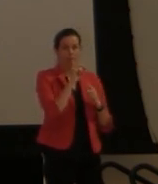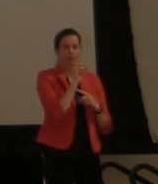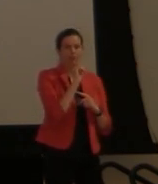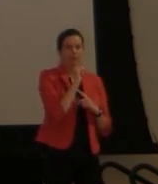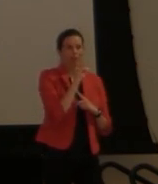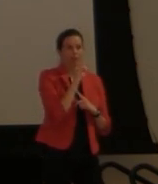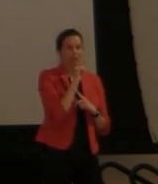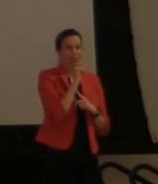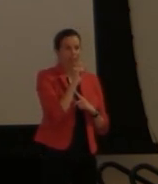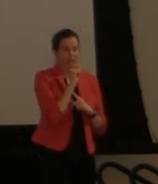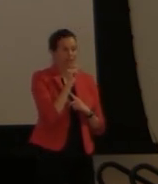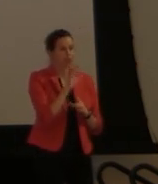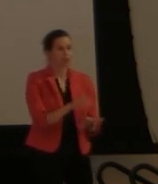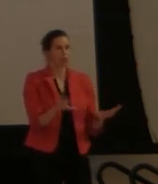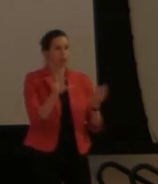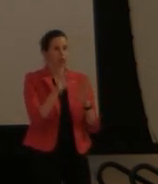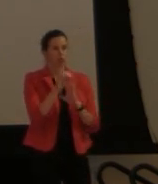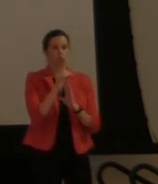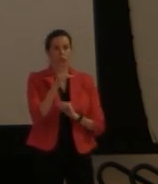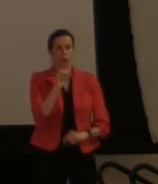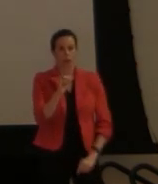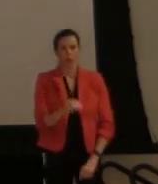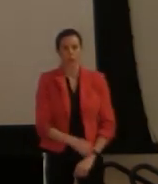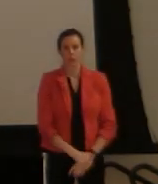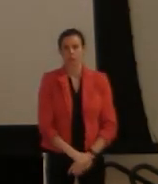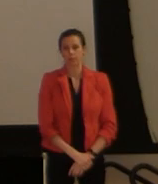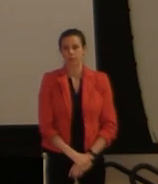across populations in Ohio.